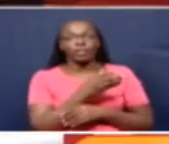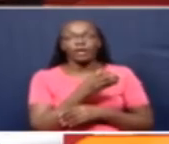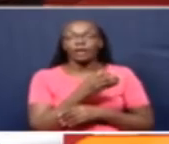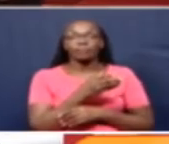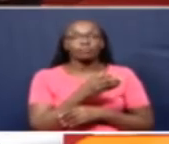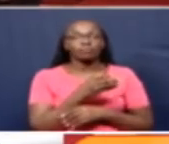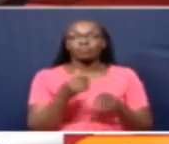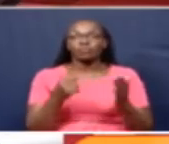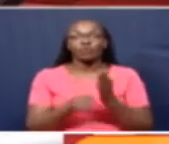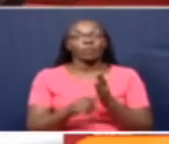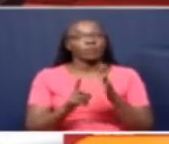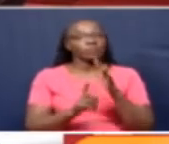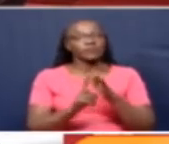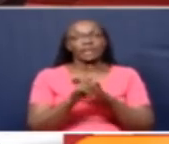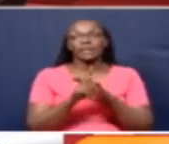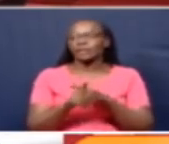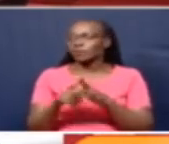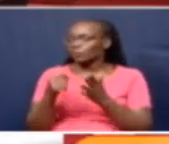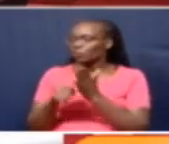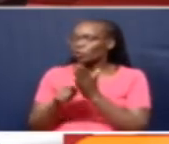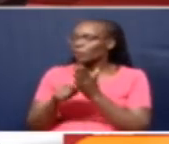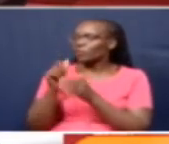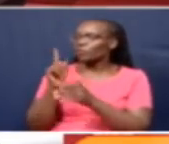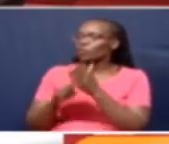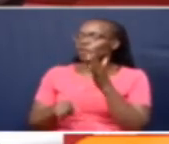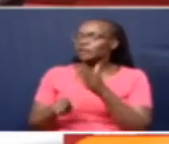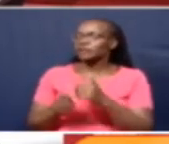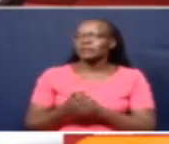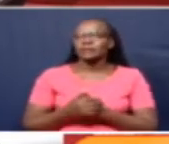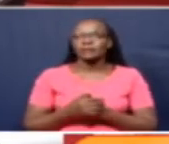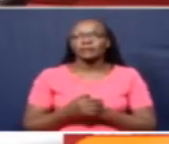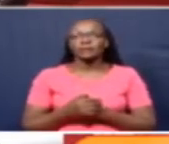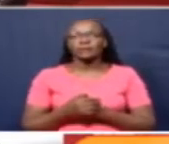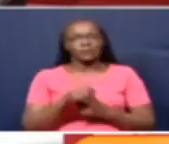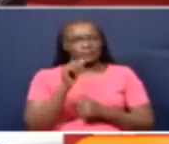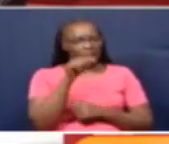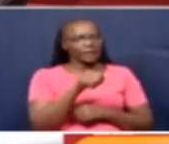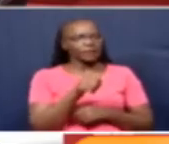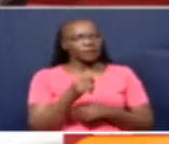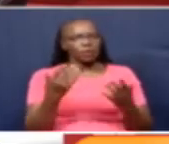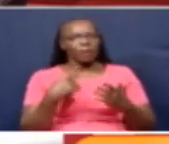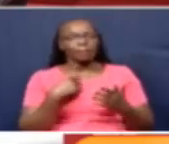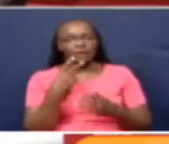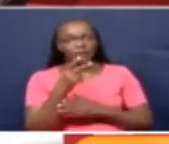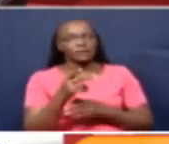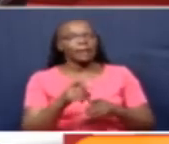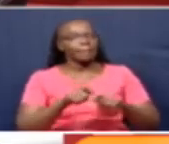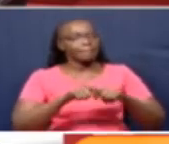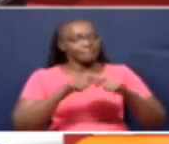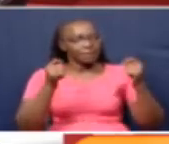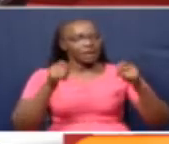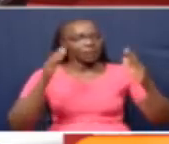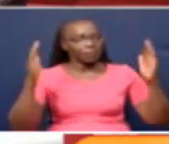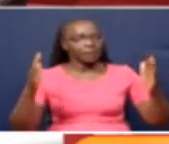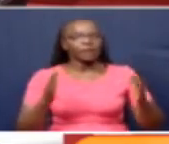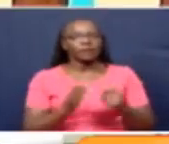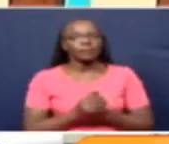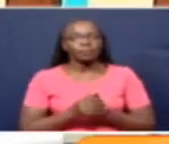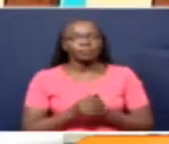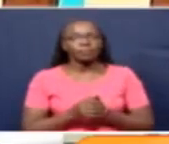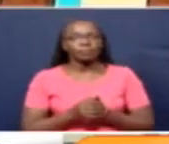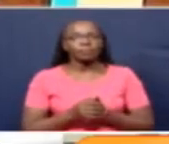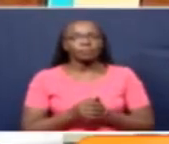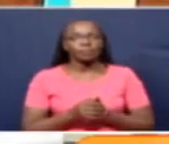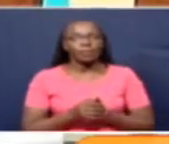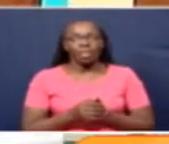rubbish. Yes. You can see now. This is where it started. So, the big break. In Belgium. What happened? Unchained my